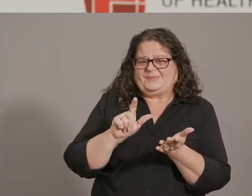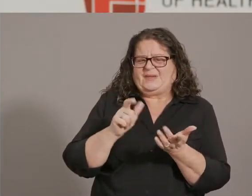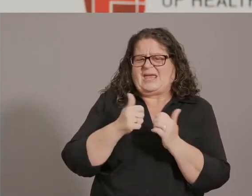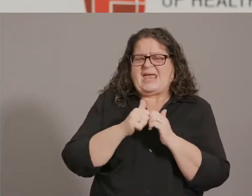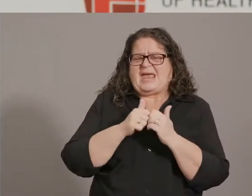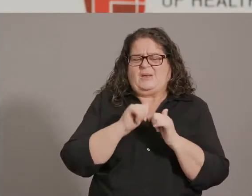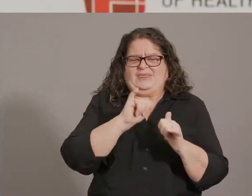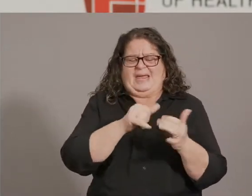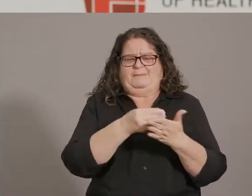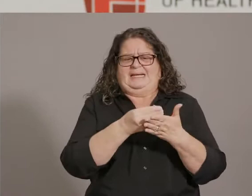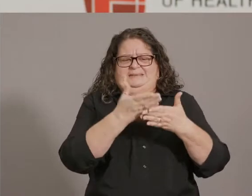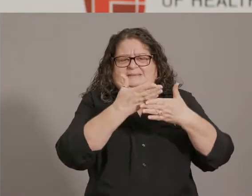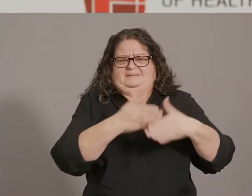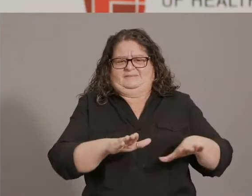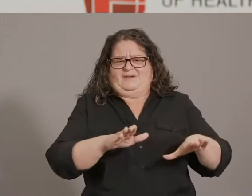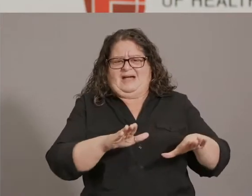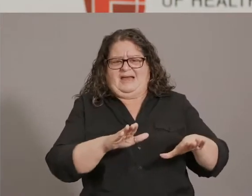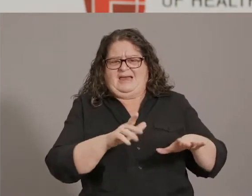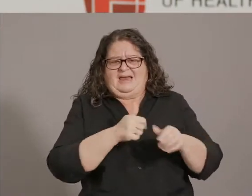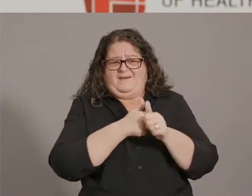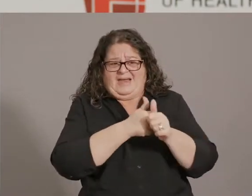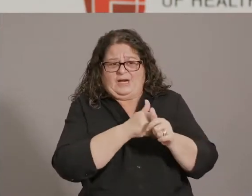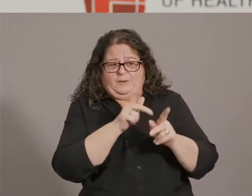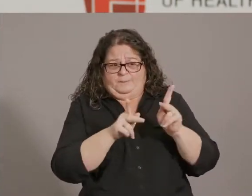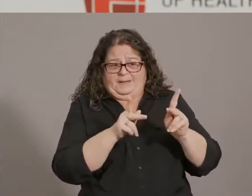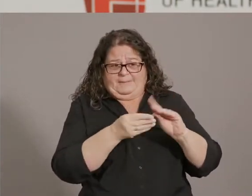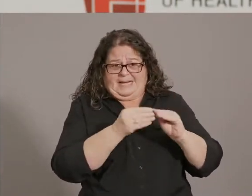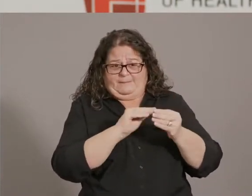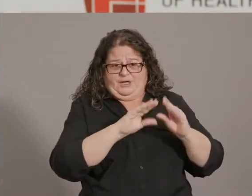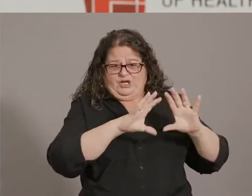population? I don't know that it seems to reflect population, but